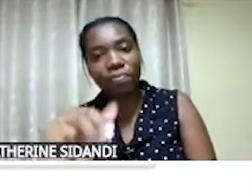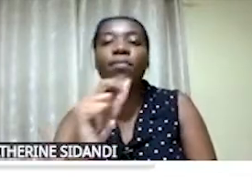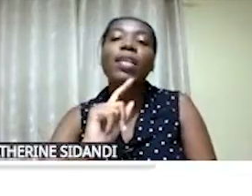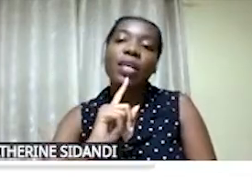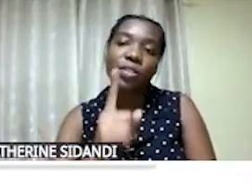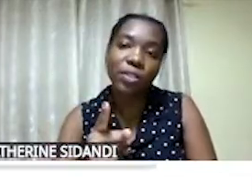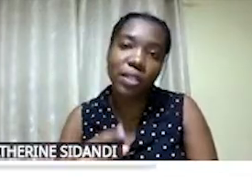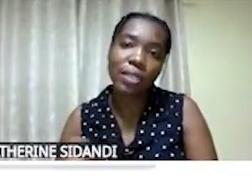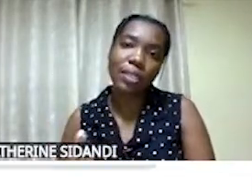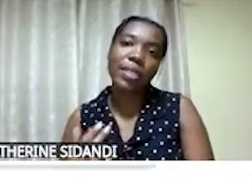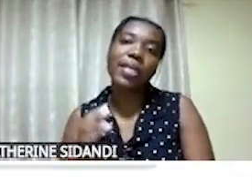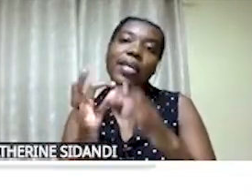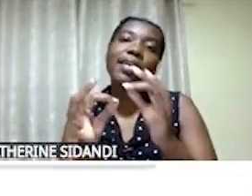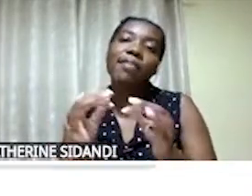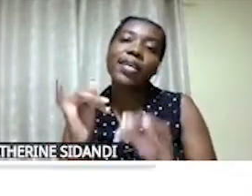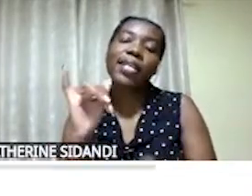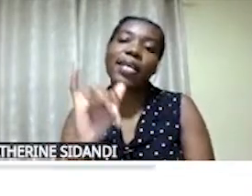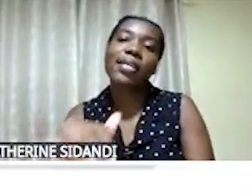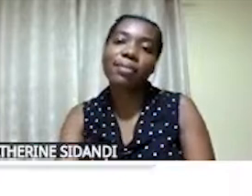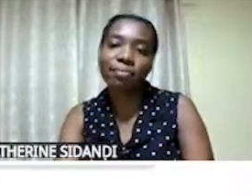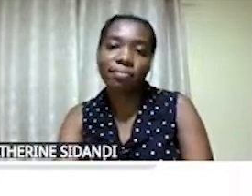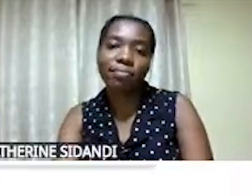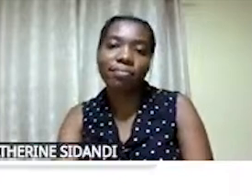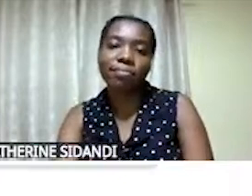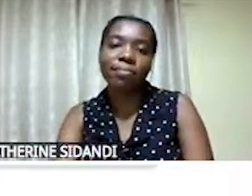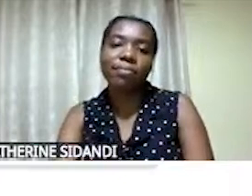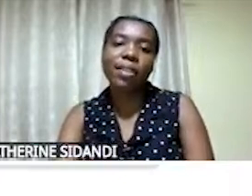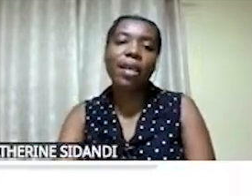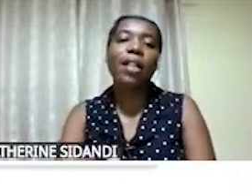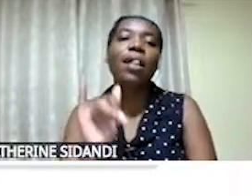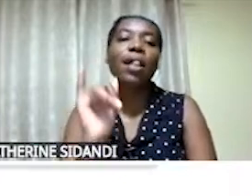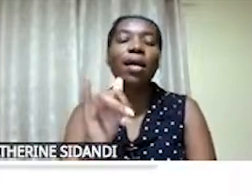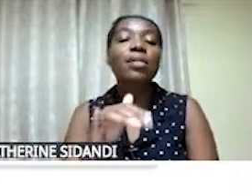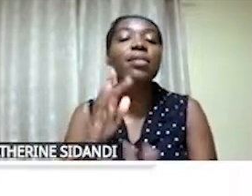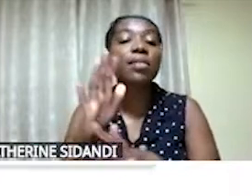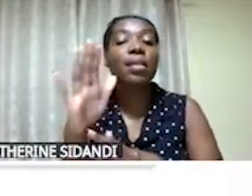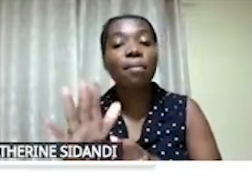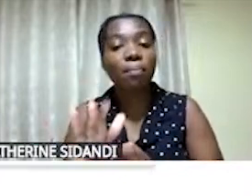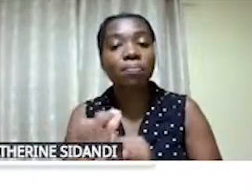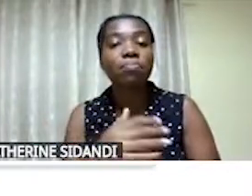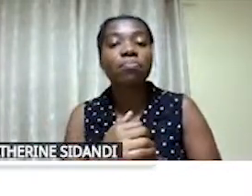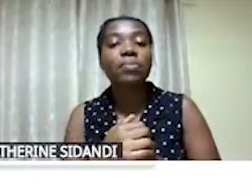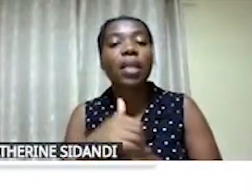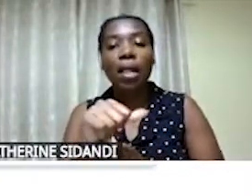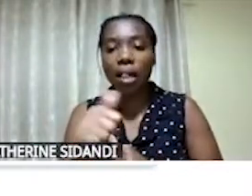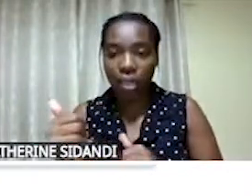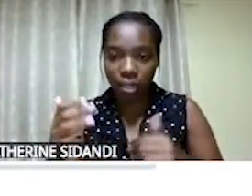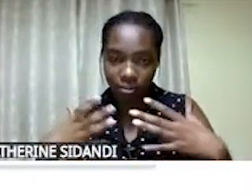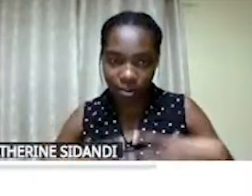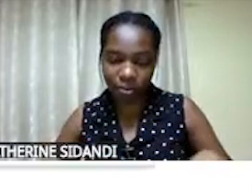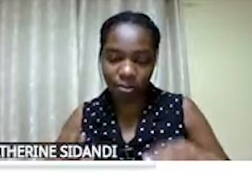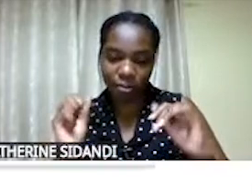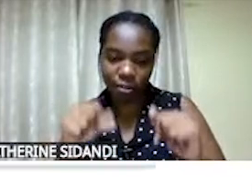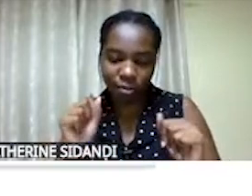it's this is this is a step that needs someone else or a different